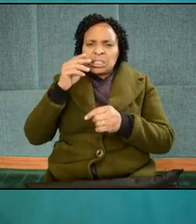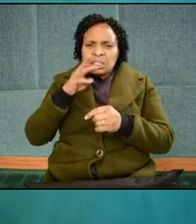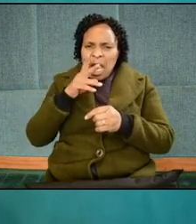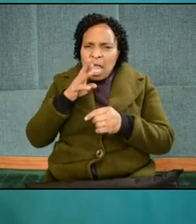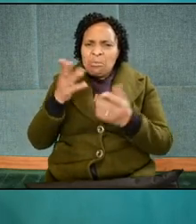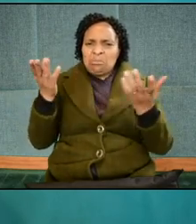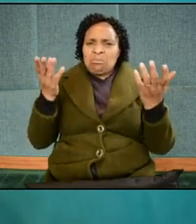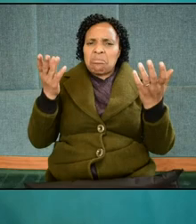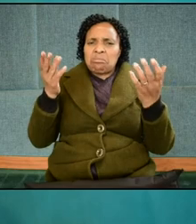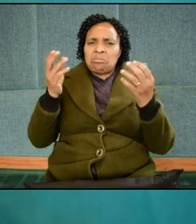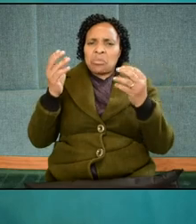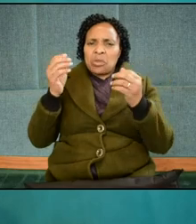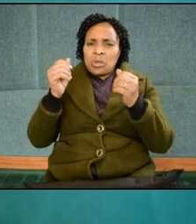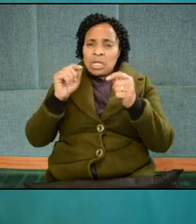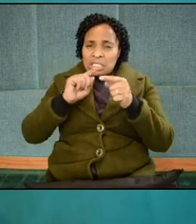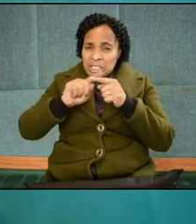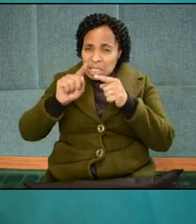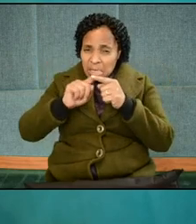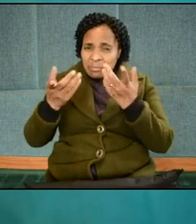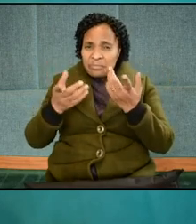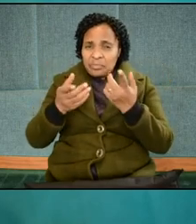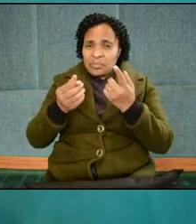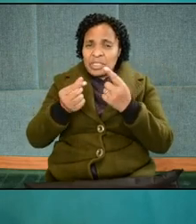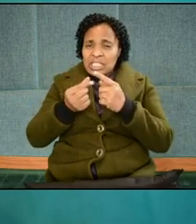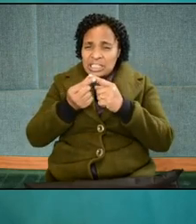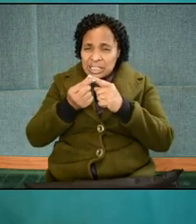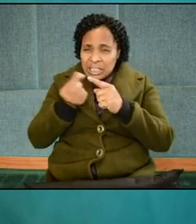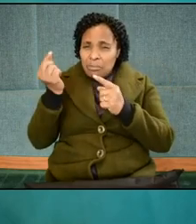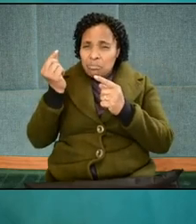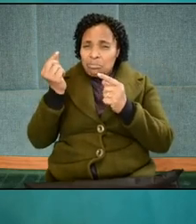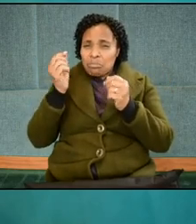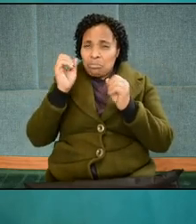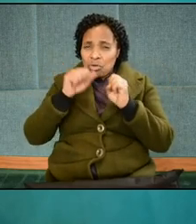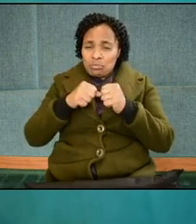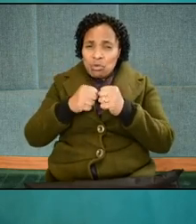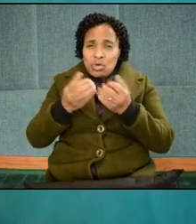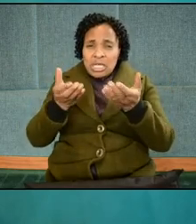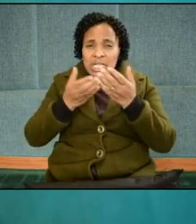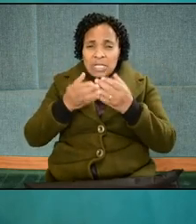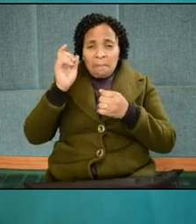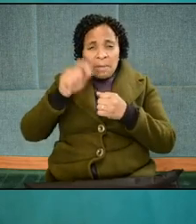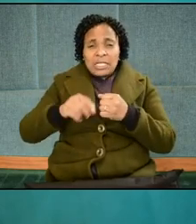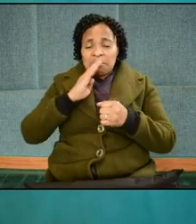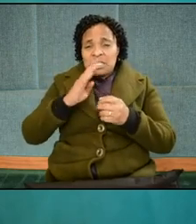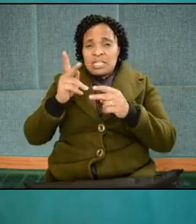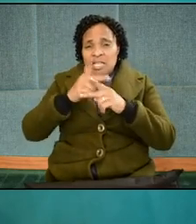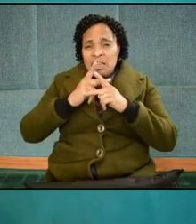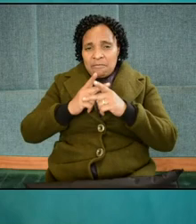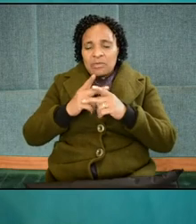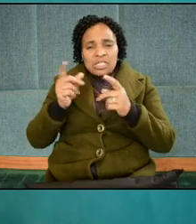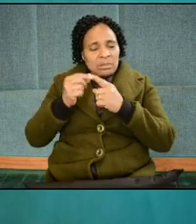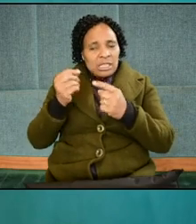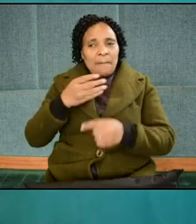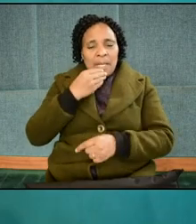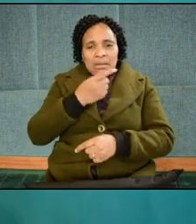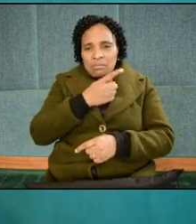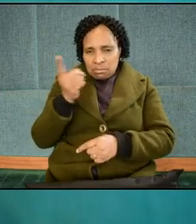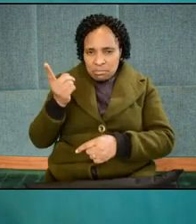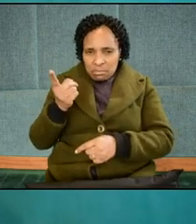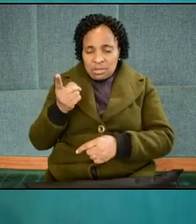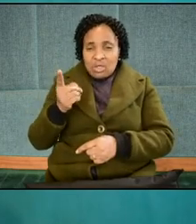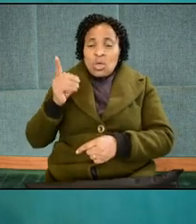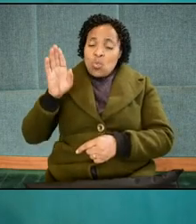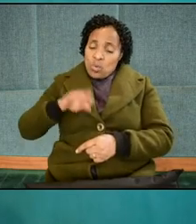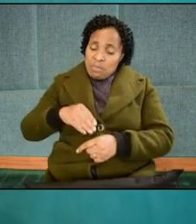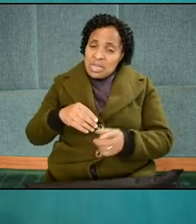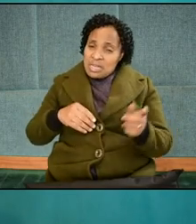sword." And so it is calling us out. We need to be careful, and especially even to the men, right? Women can